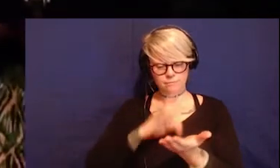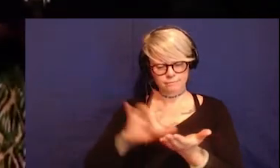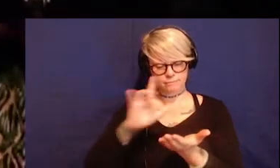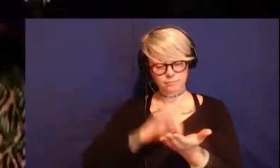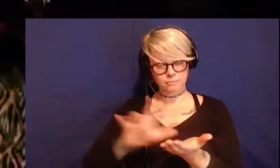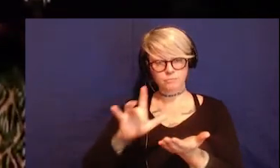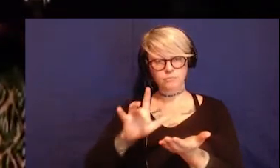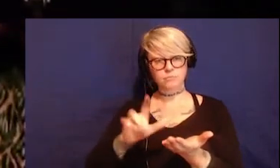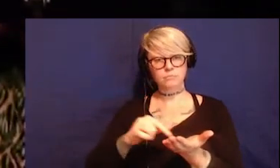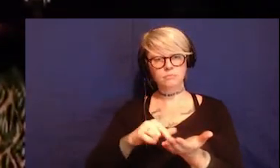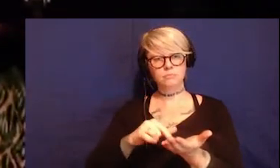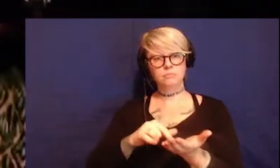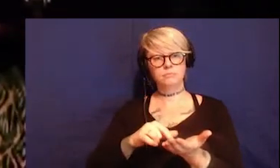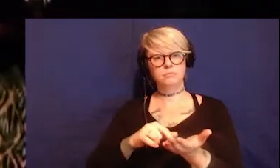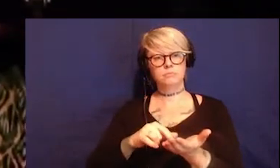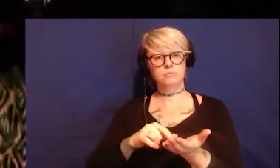old